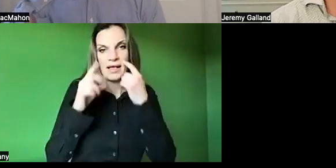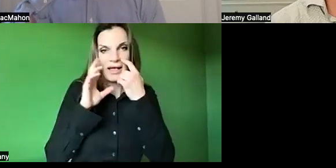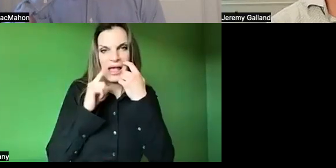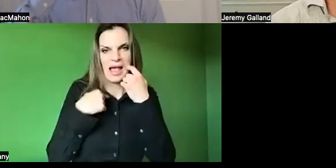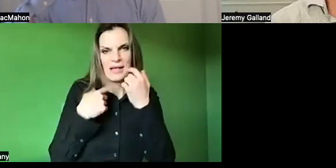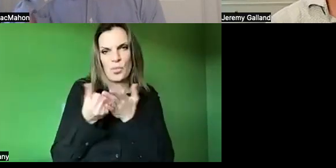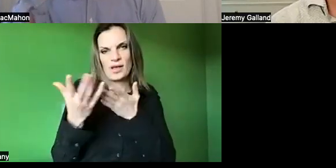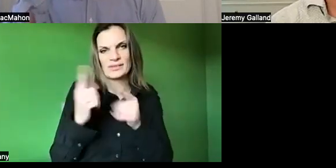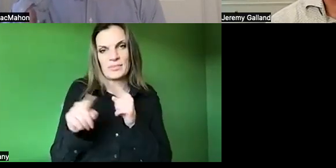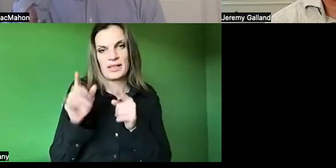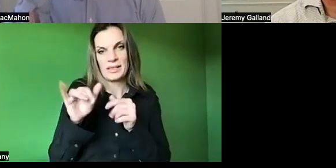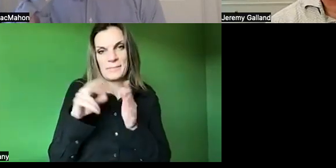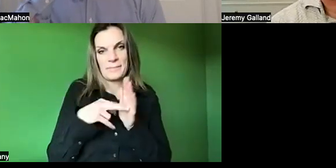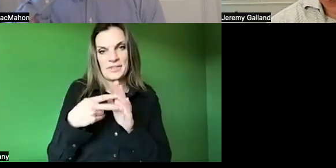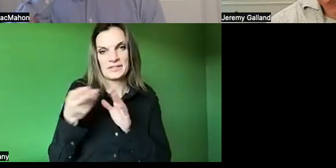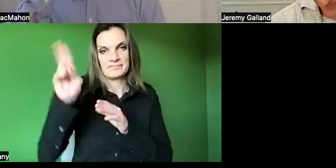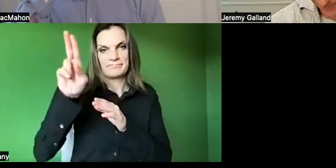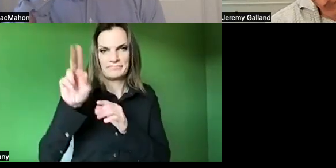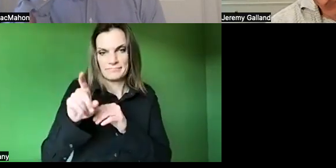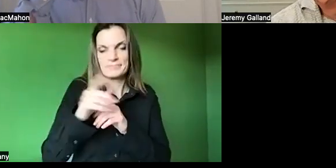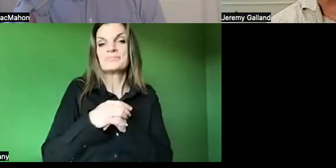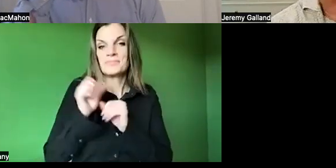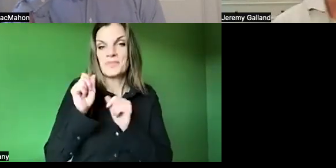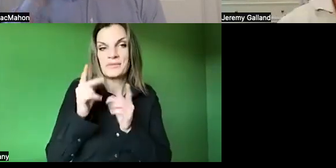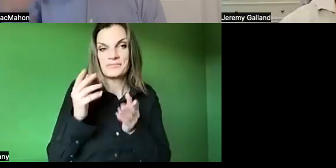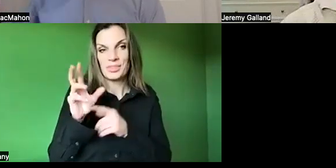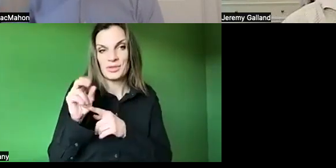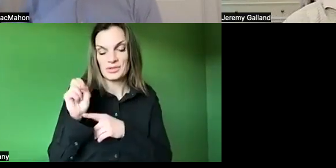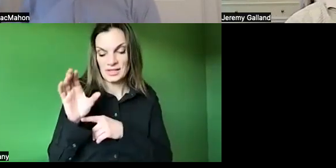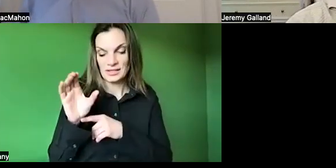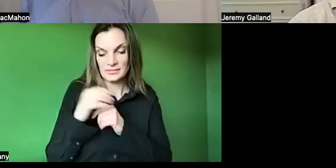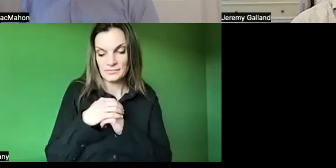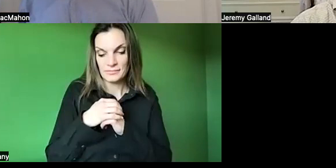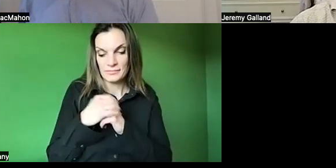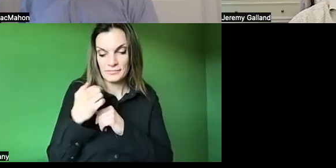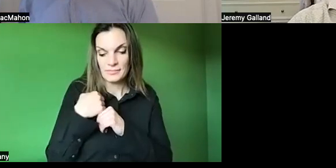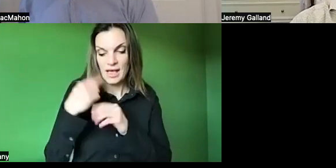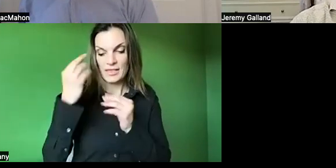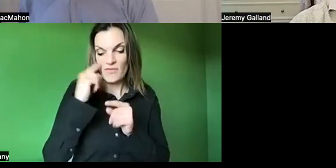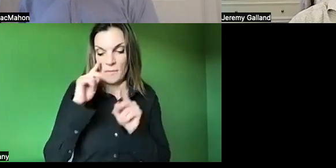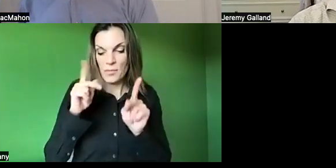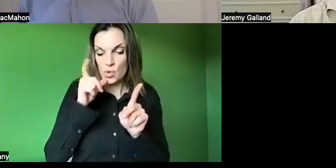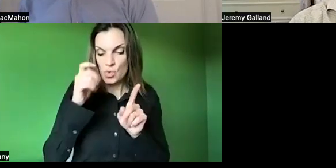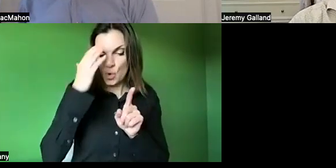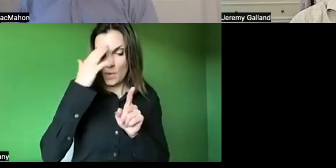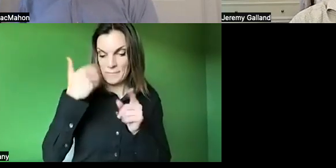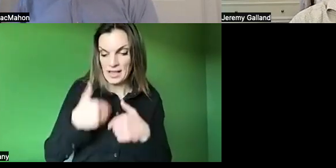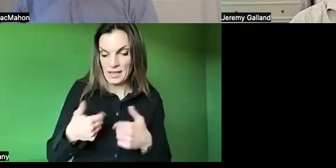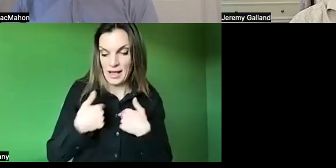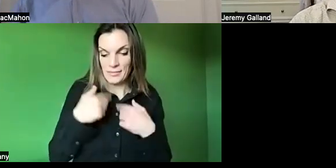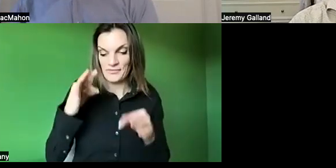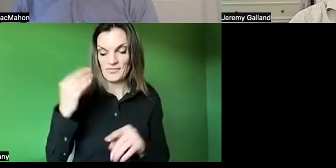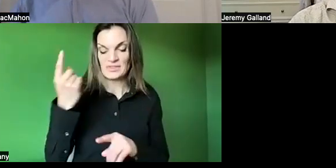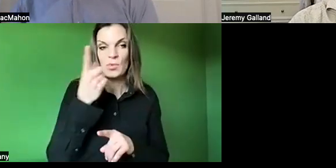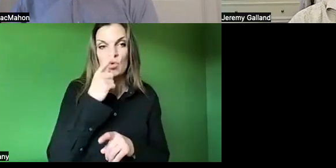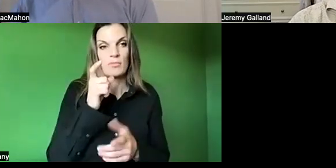That's correct, sure. I- 30 seconds. Okay. I think for people who know me, I am certainly someone who